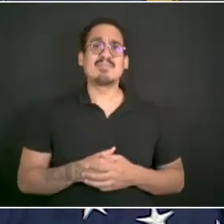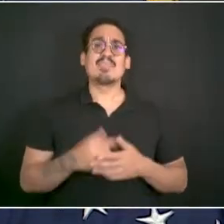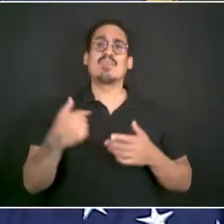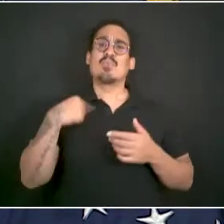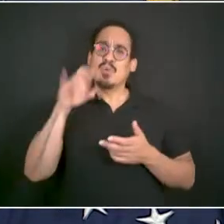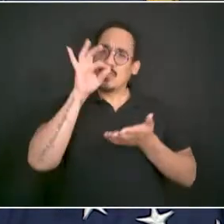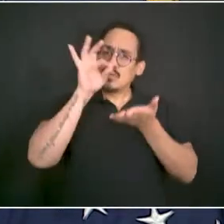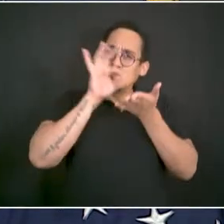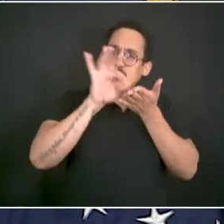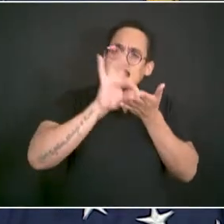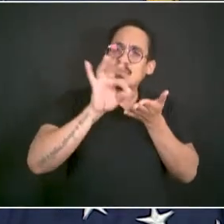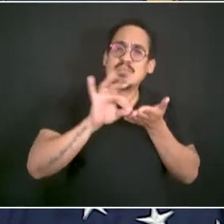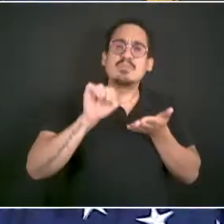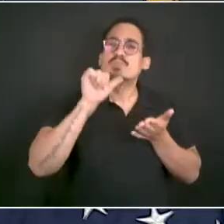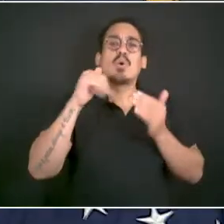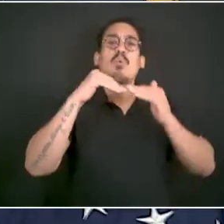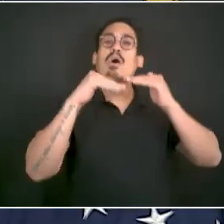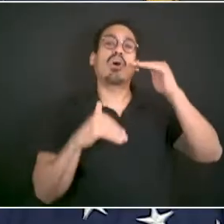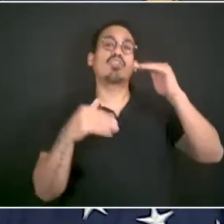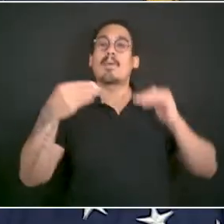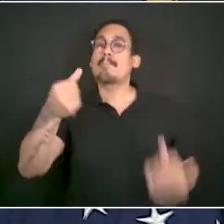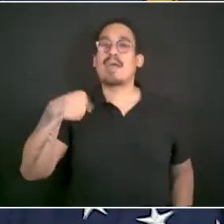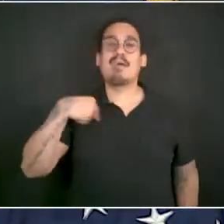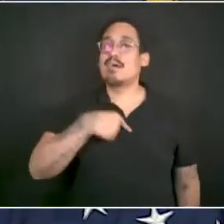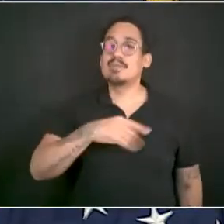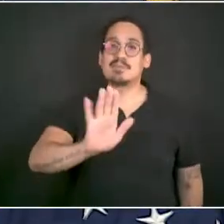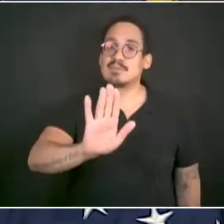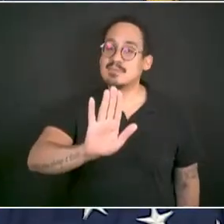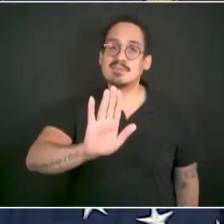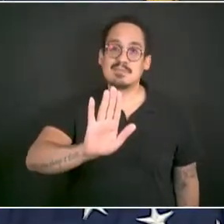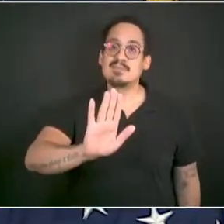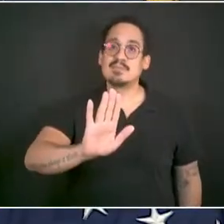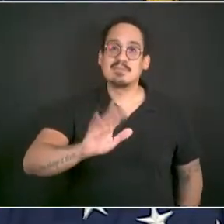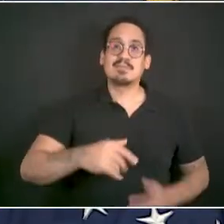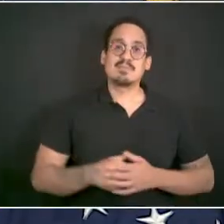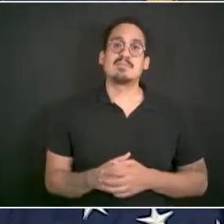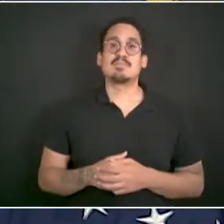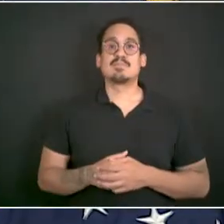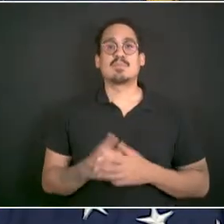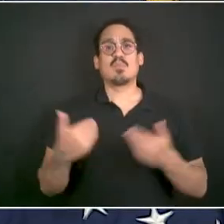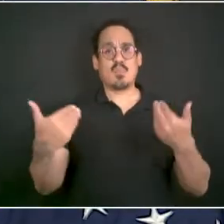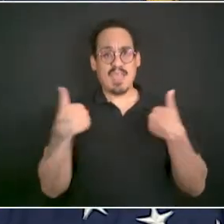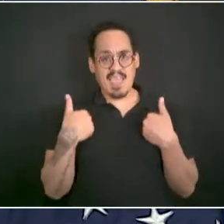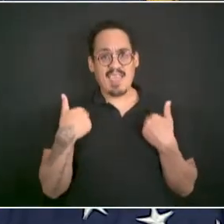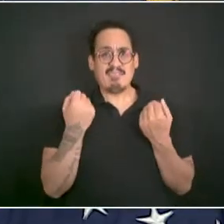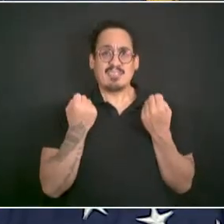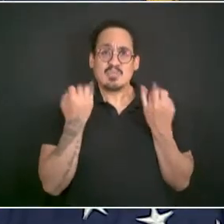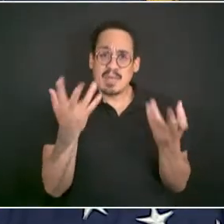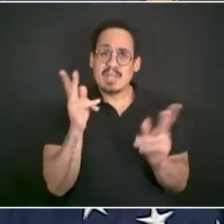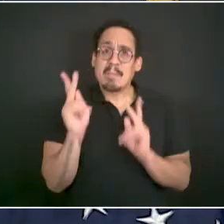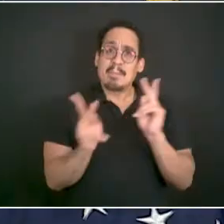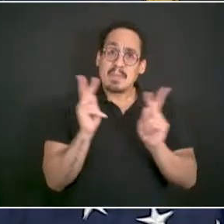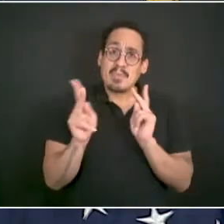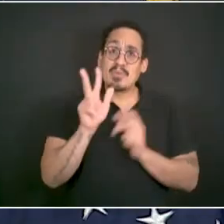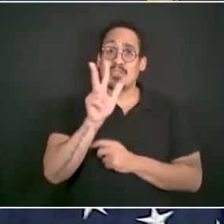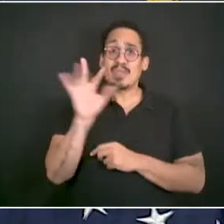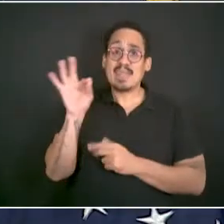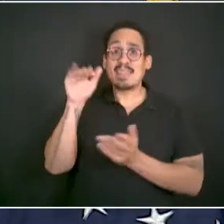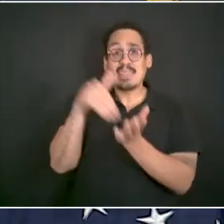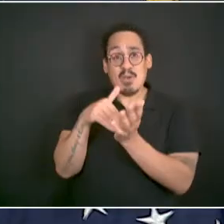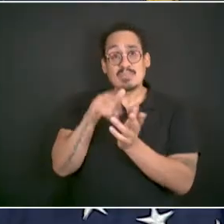shortchanged us. We had some victories out of Albany, but we still got a migrant, 39,000 people still in our care. We didn't get that $1